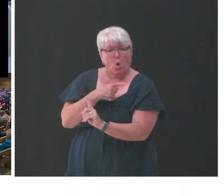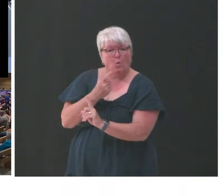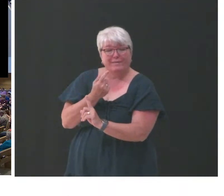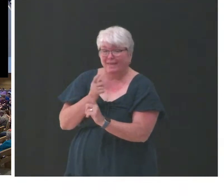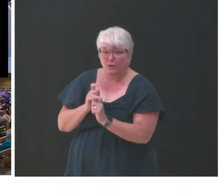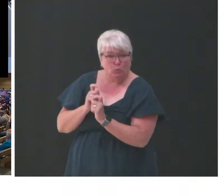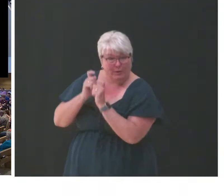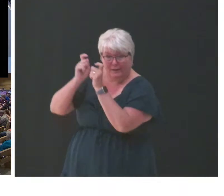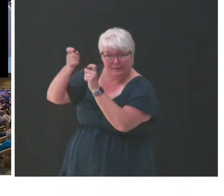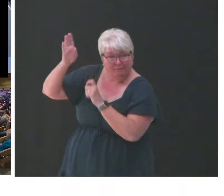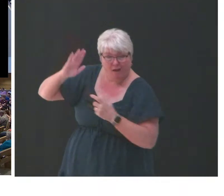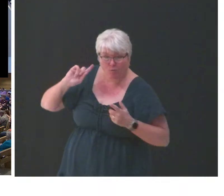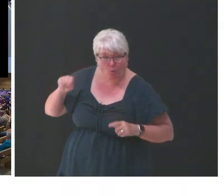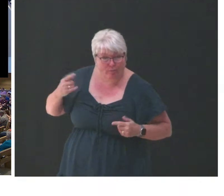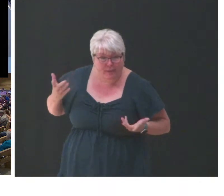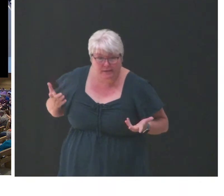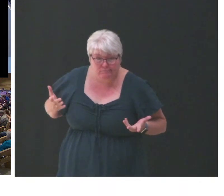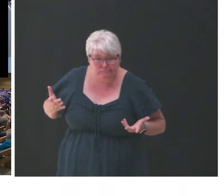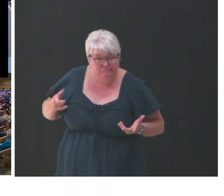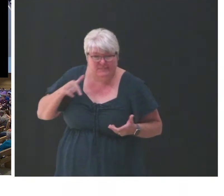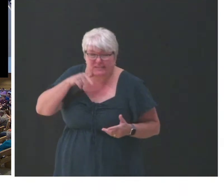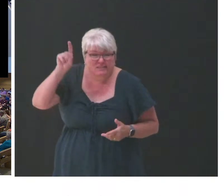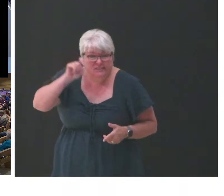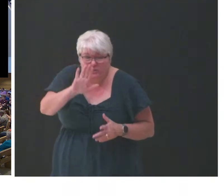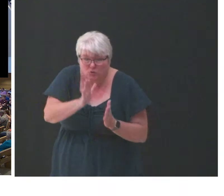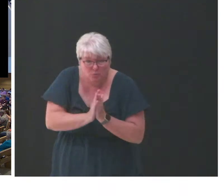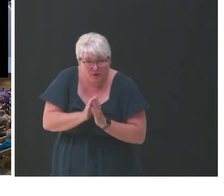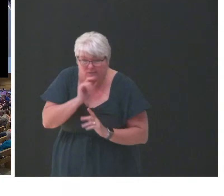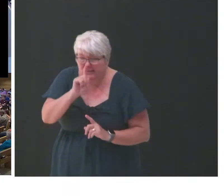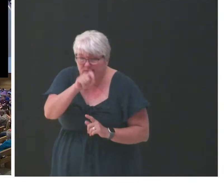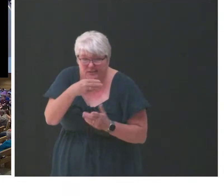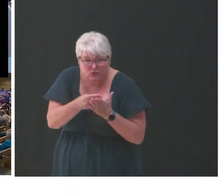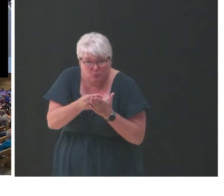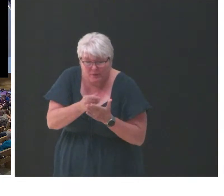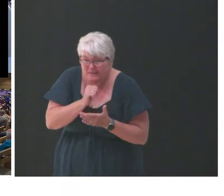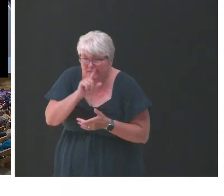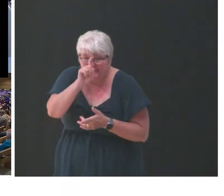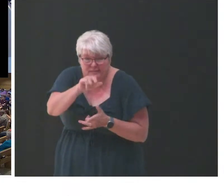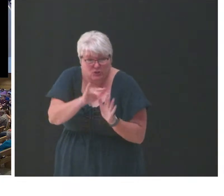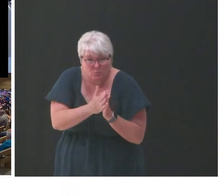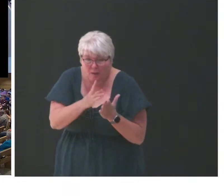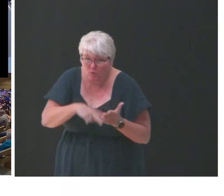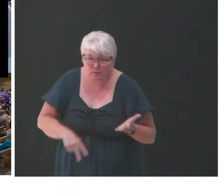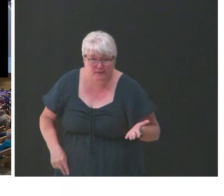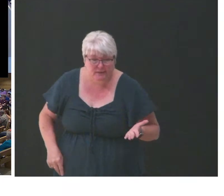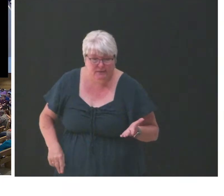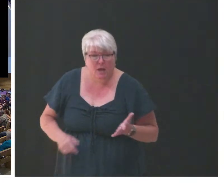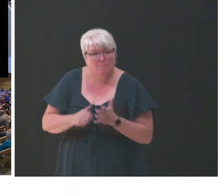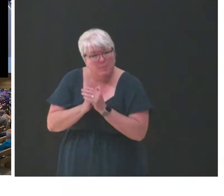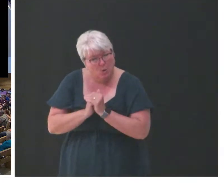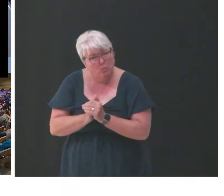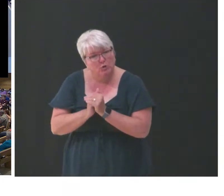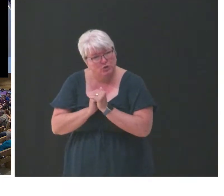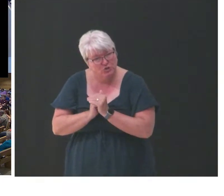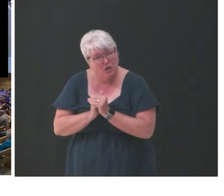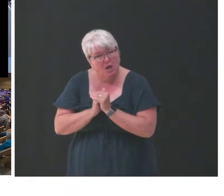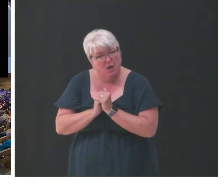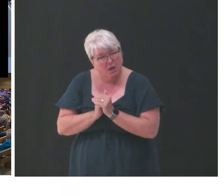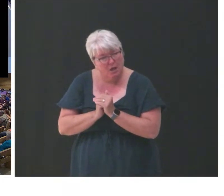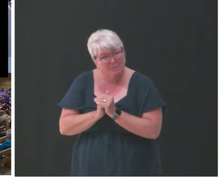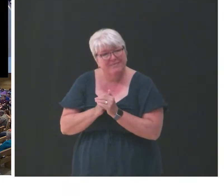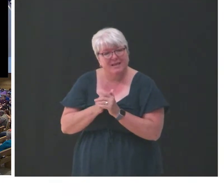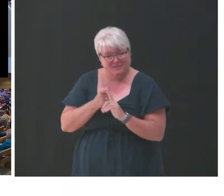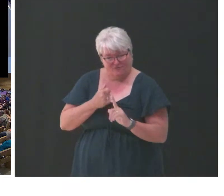can really give to God. He doesn't need your prayer, doesn't need your giving, doesn't need your Bible reading. But worship, it